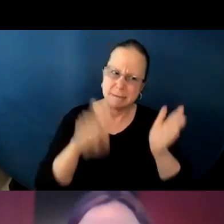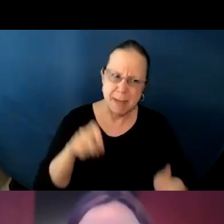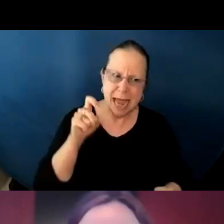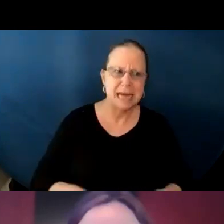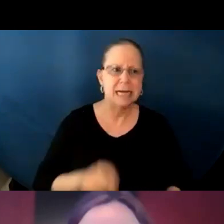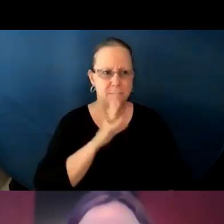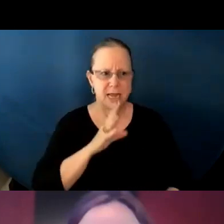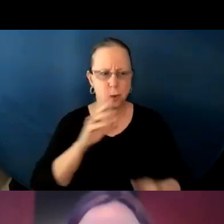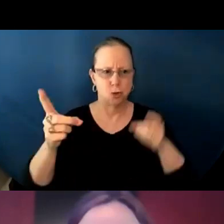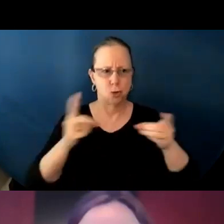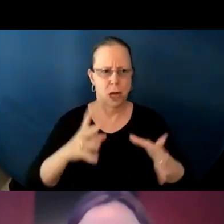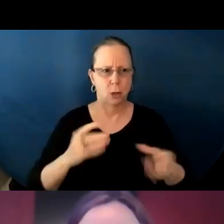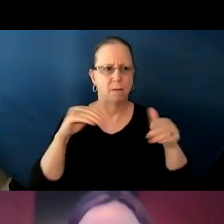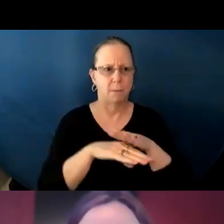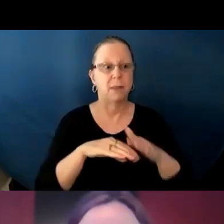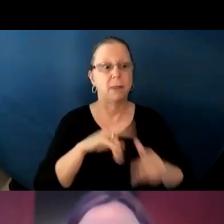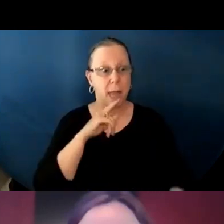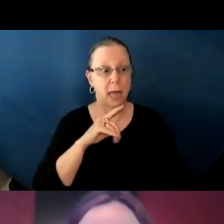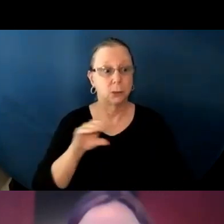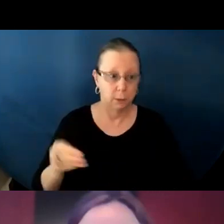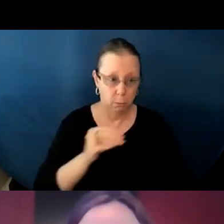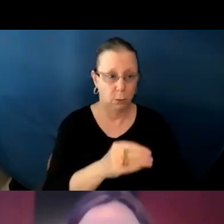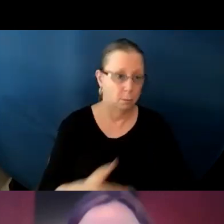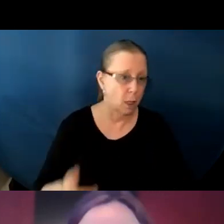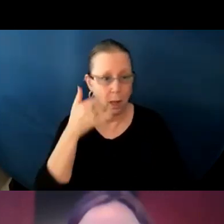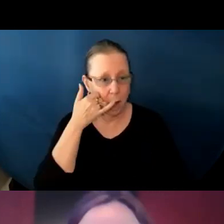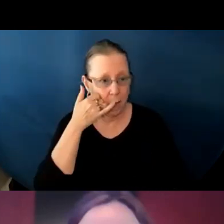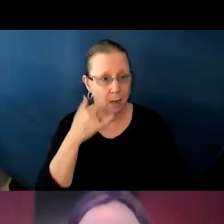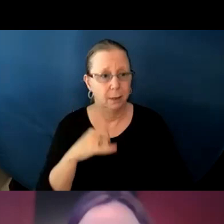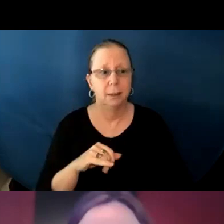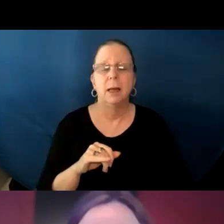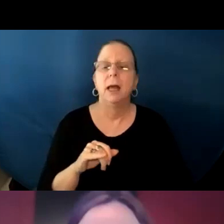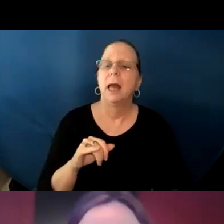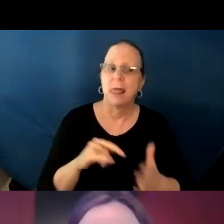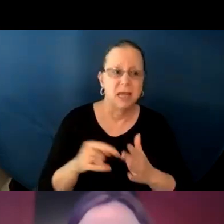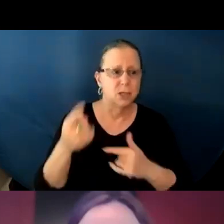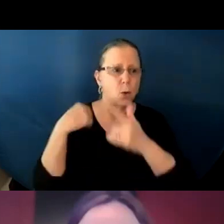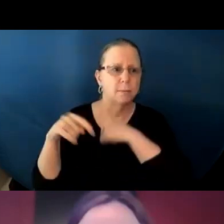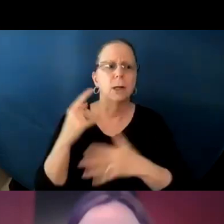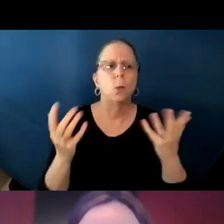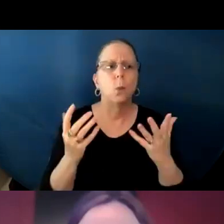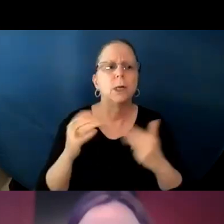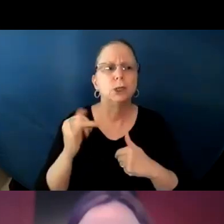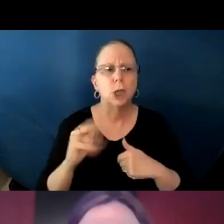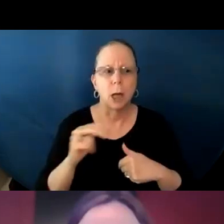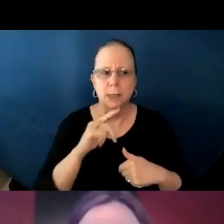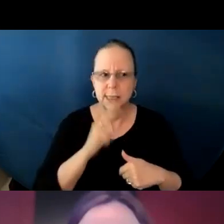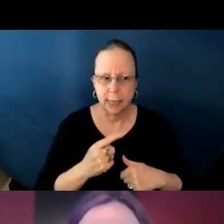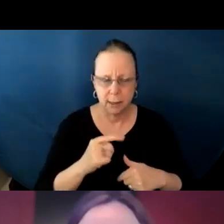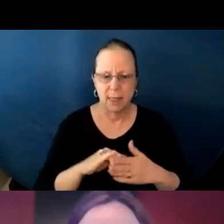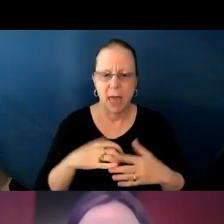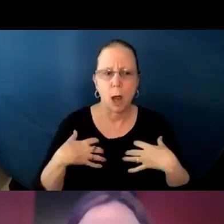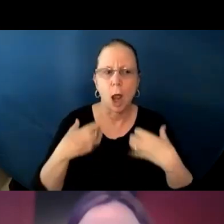admissions. And they actually put him on the line. And this goes back to what John said, you know, that confidence